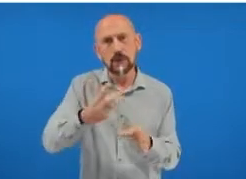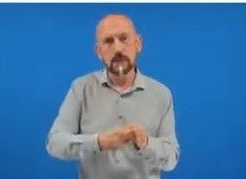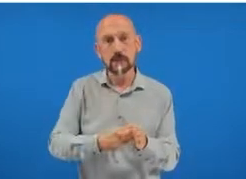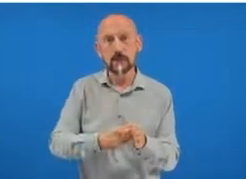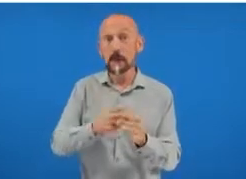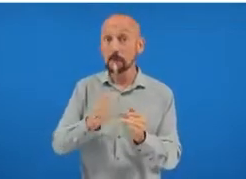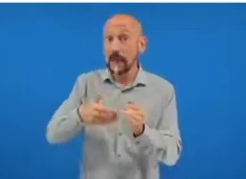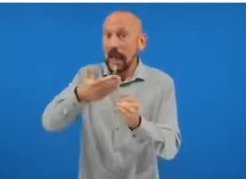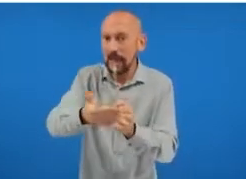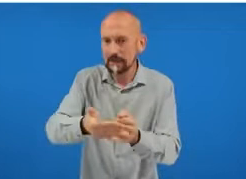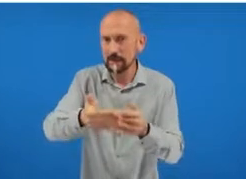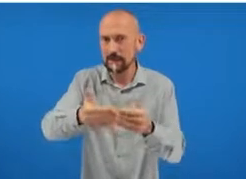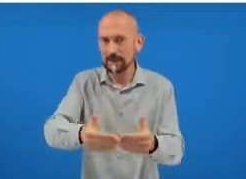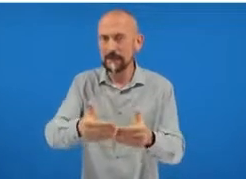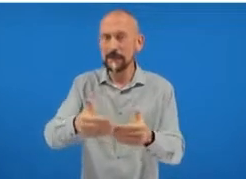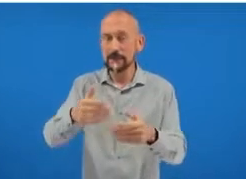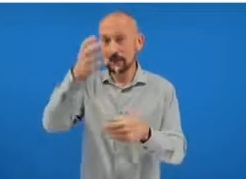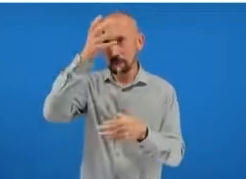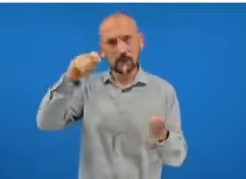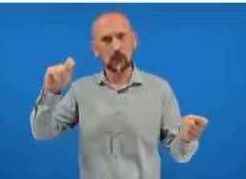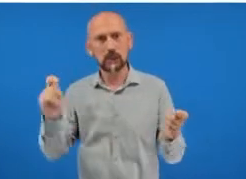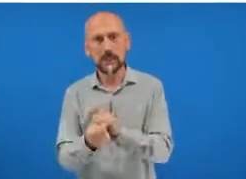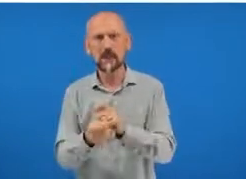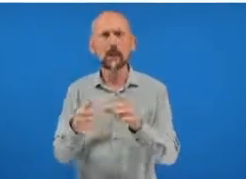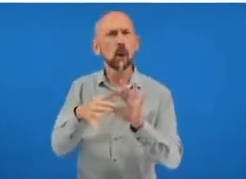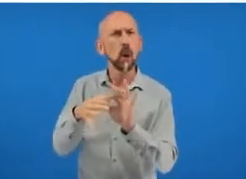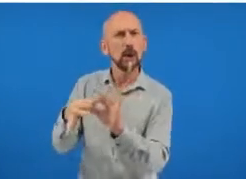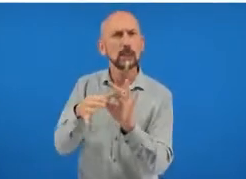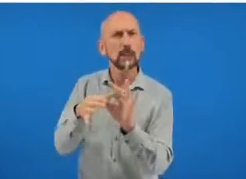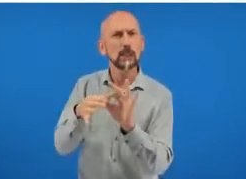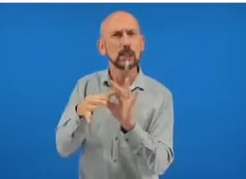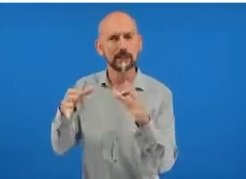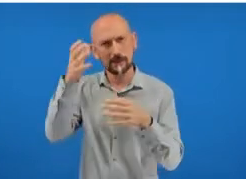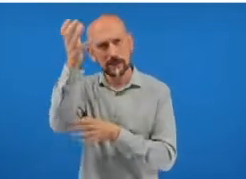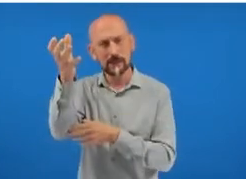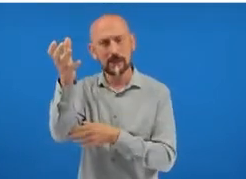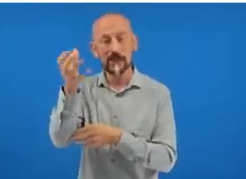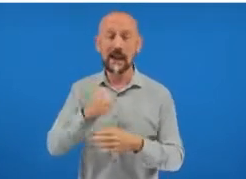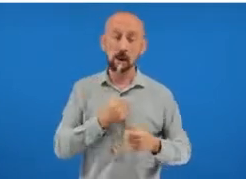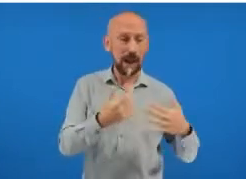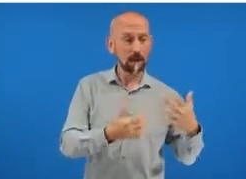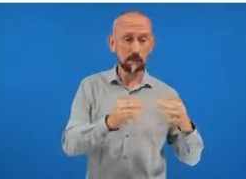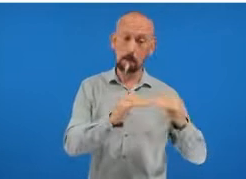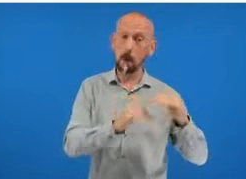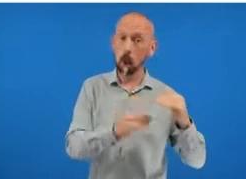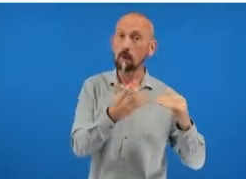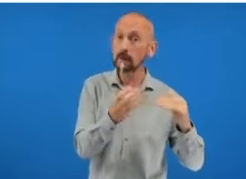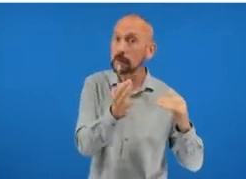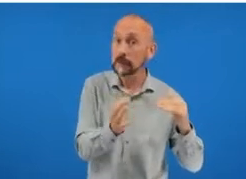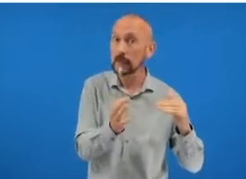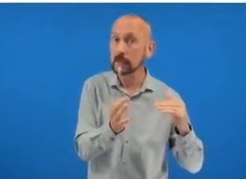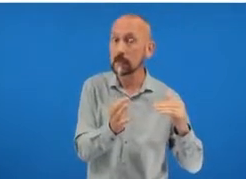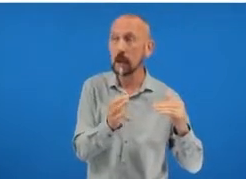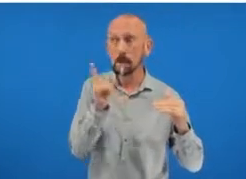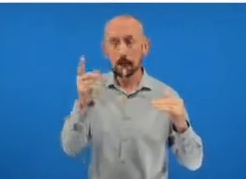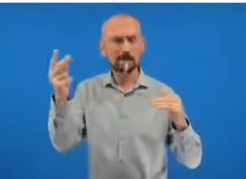coalition. Our outcomes were certainly not at the 50% that was promised, but the coalition could see that we were improving